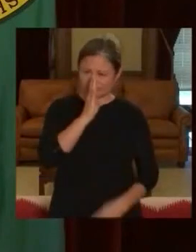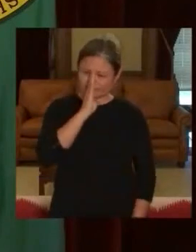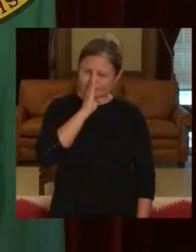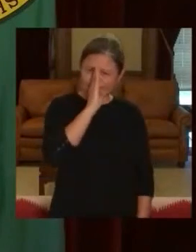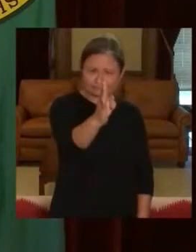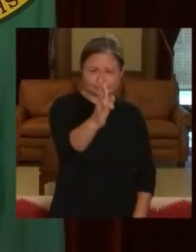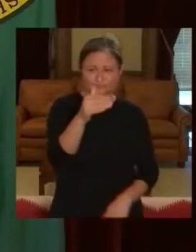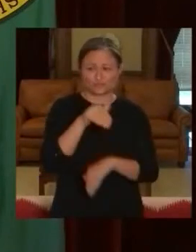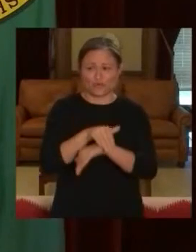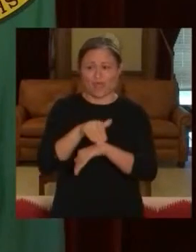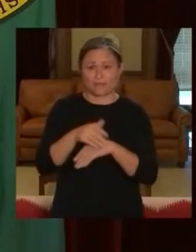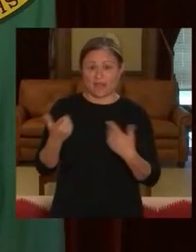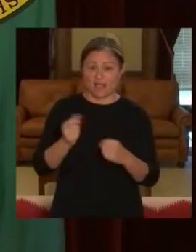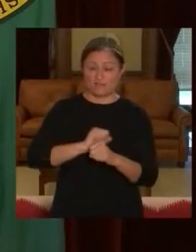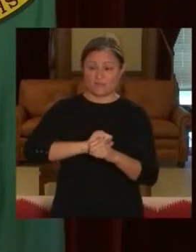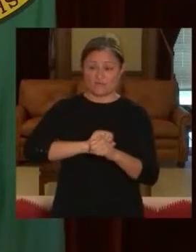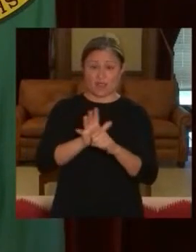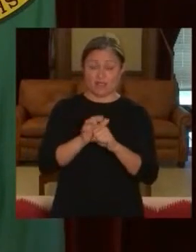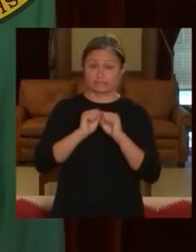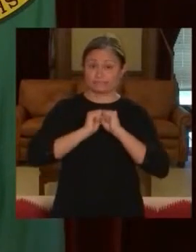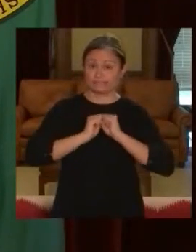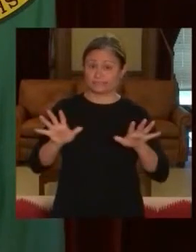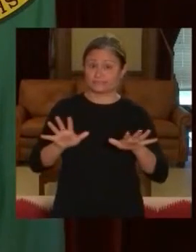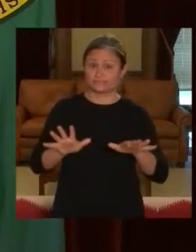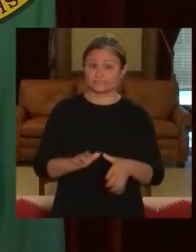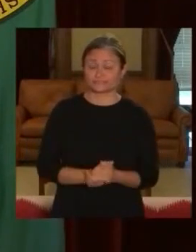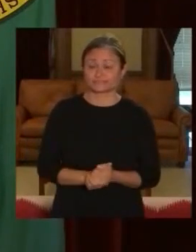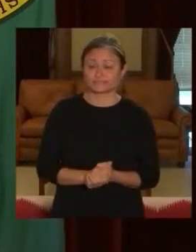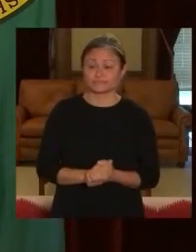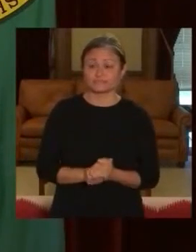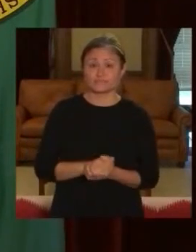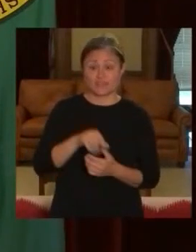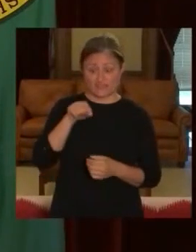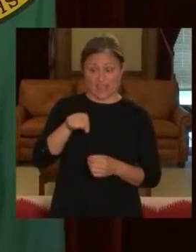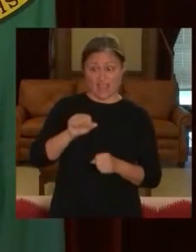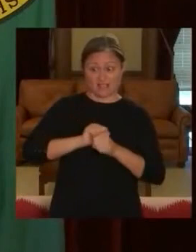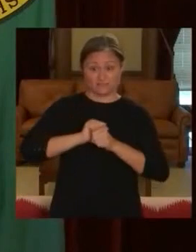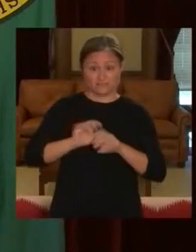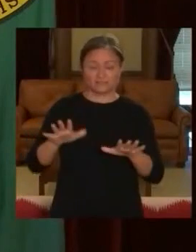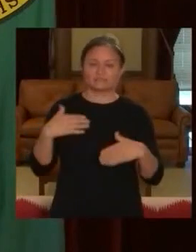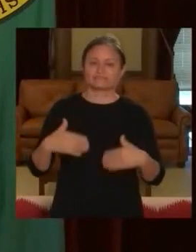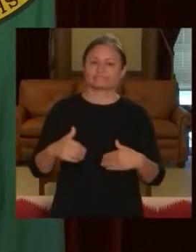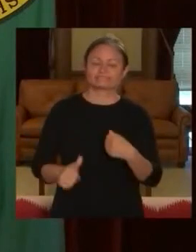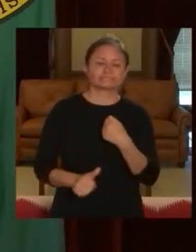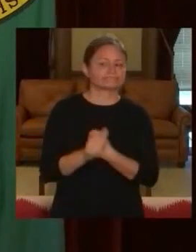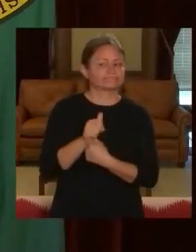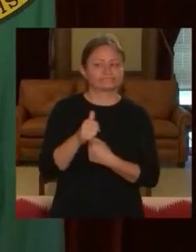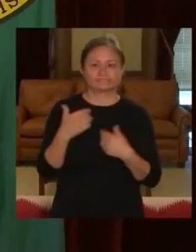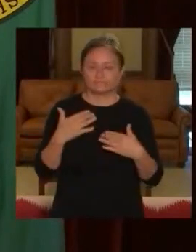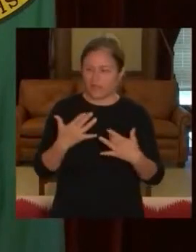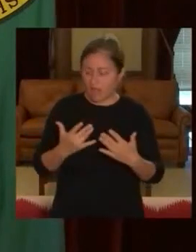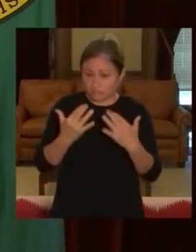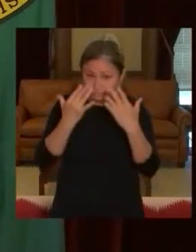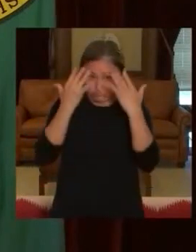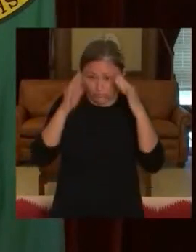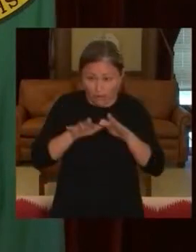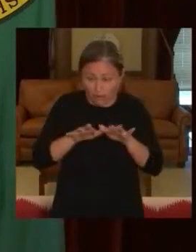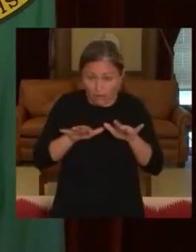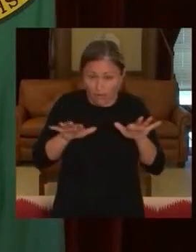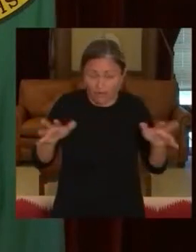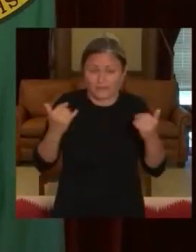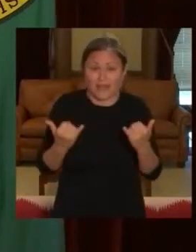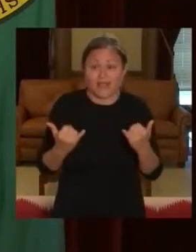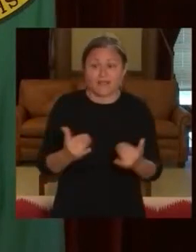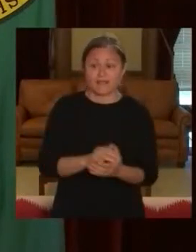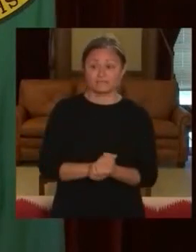of the coronavirus. That order is in effect immediately for residents and will last at least 2 weeks, he said. Only